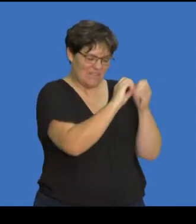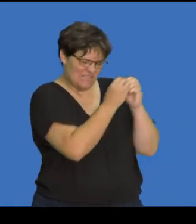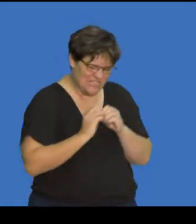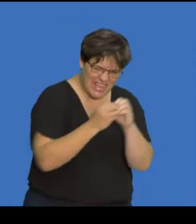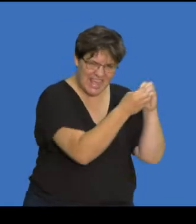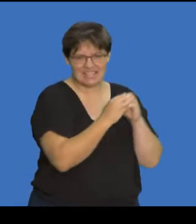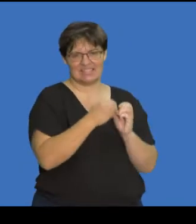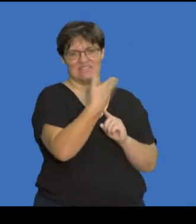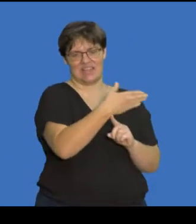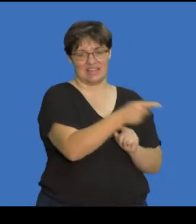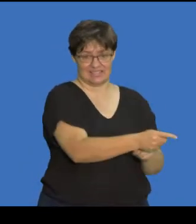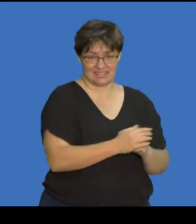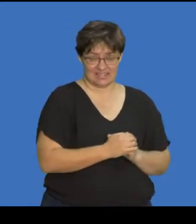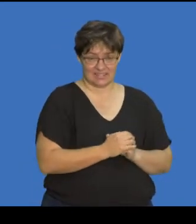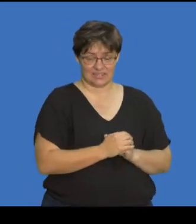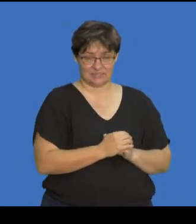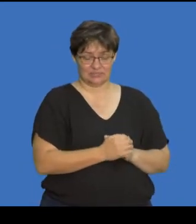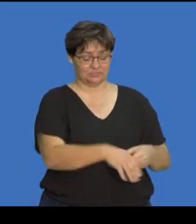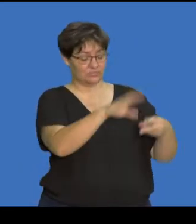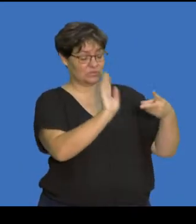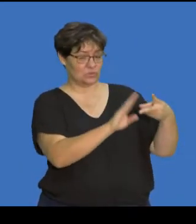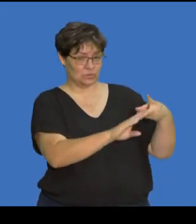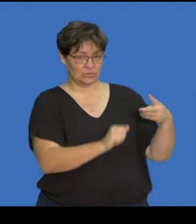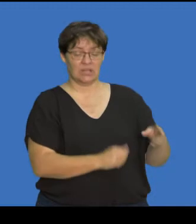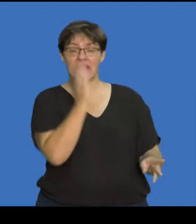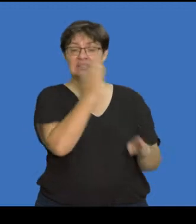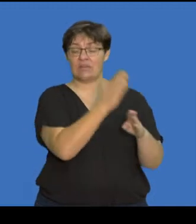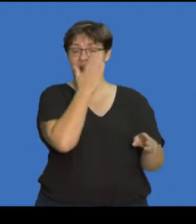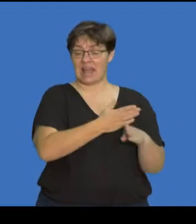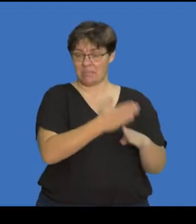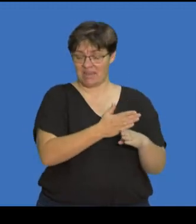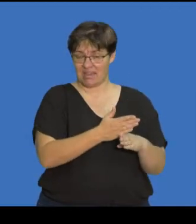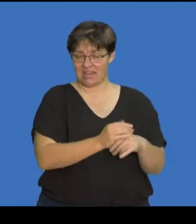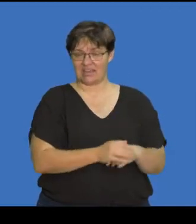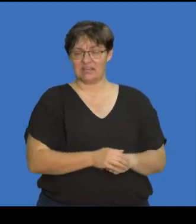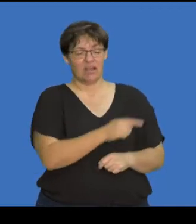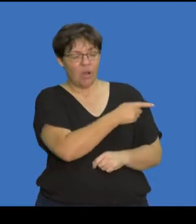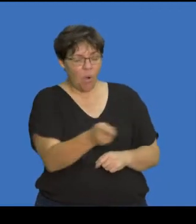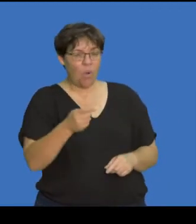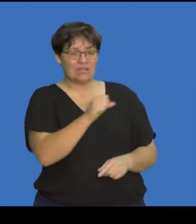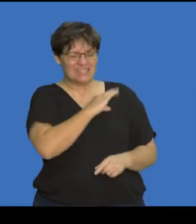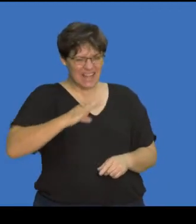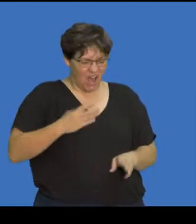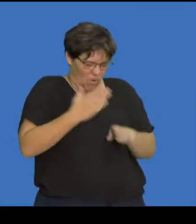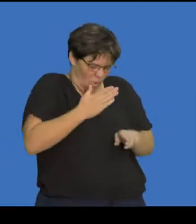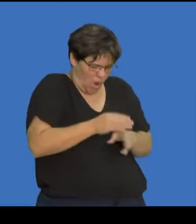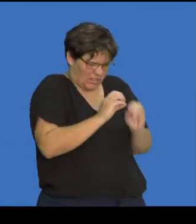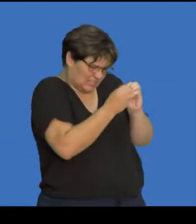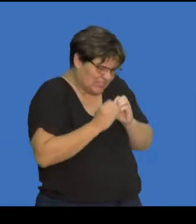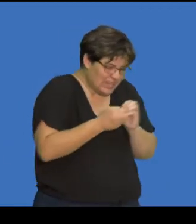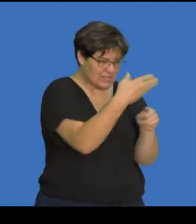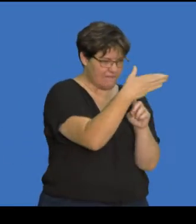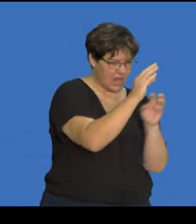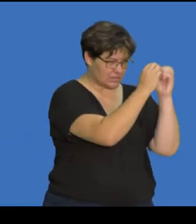of our flags. Number 2, the direct labor, again, all the labor that was used in